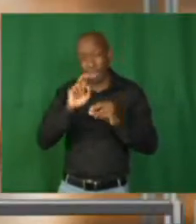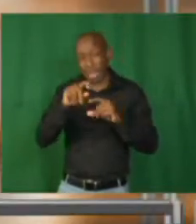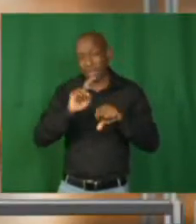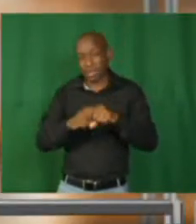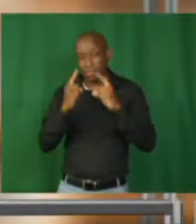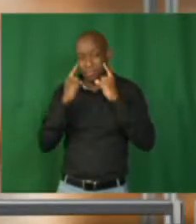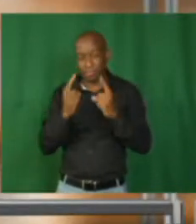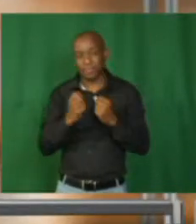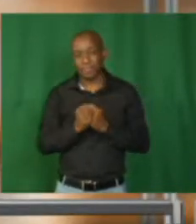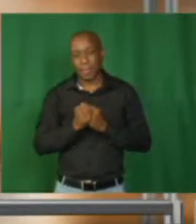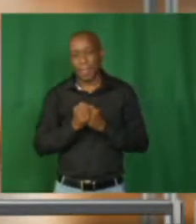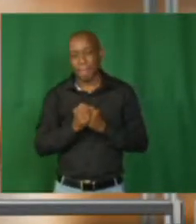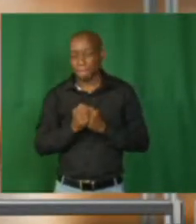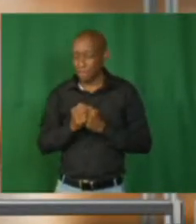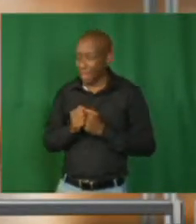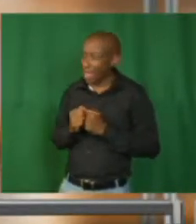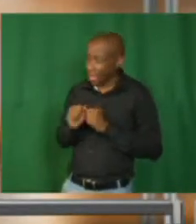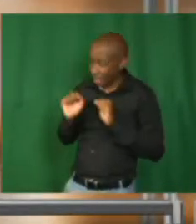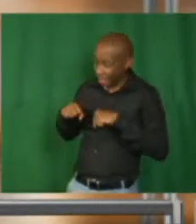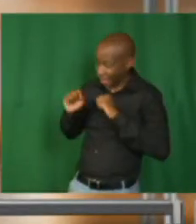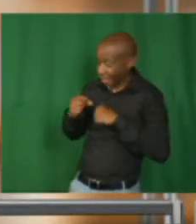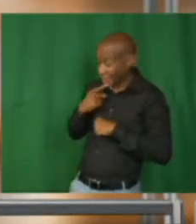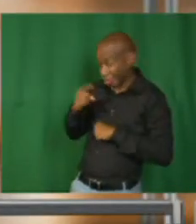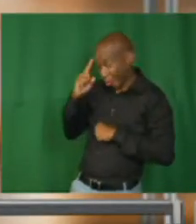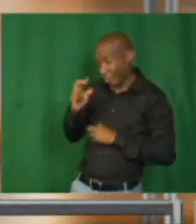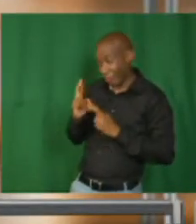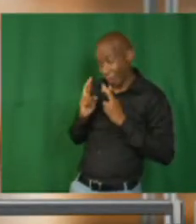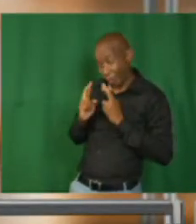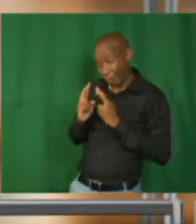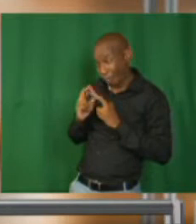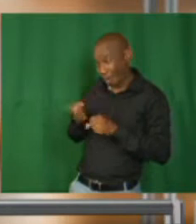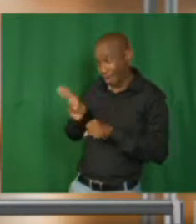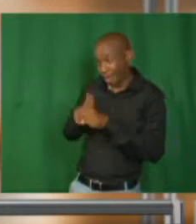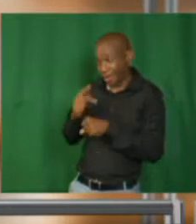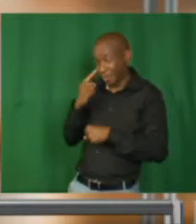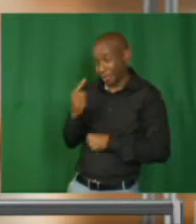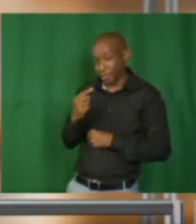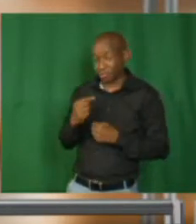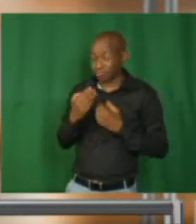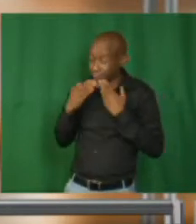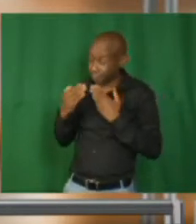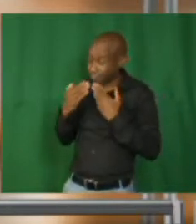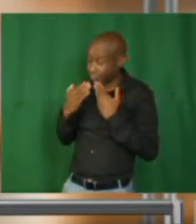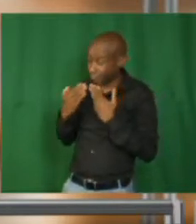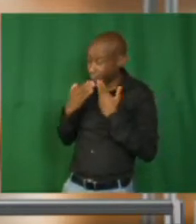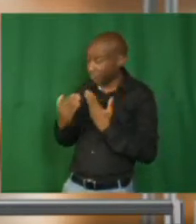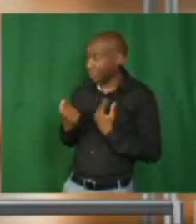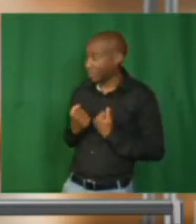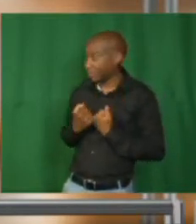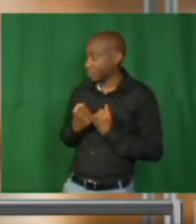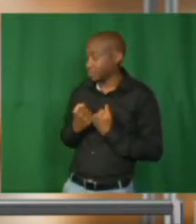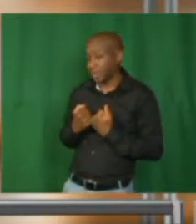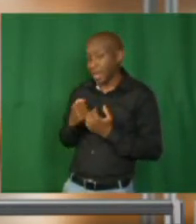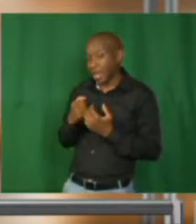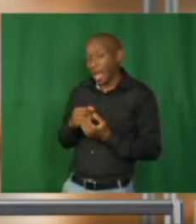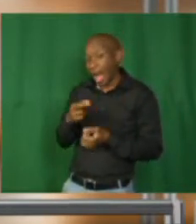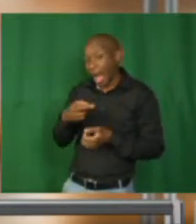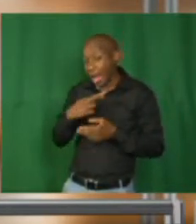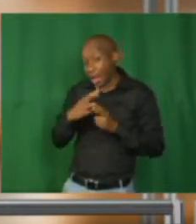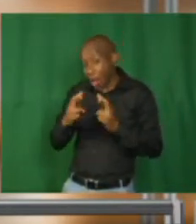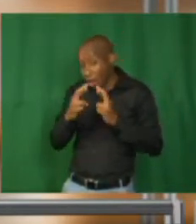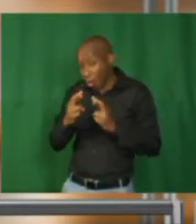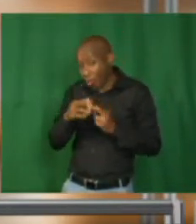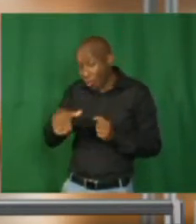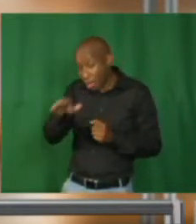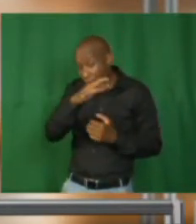we hope to see you next time, Mr. Dlamini, and thank you very much for that. The Form 3s, I hope you